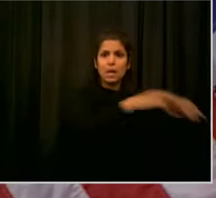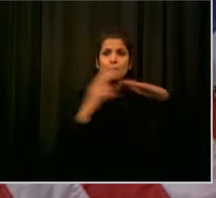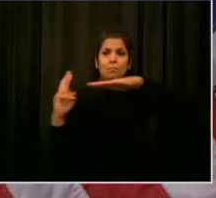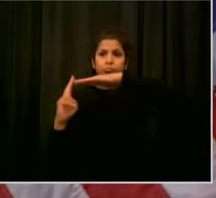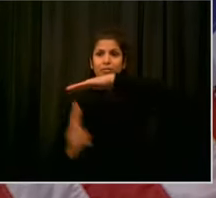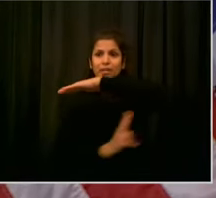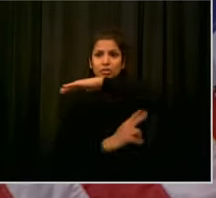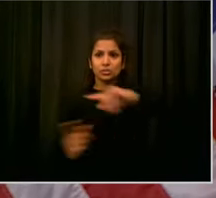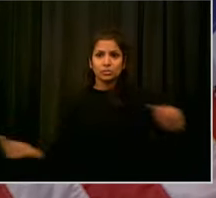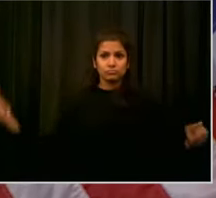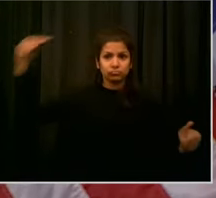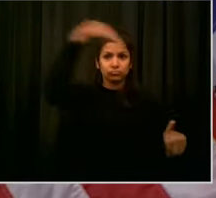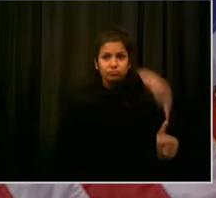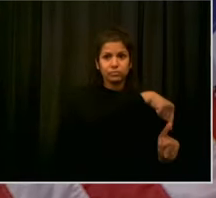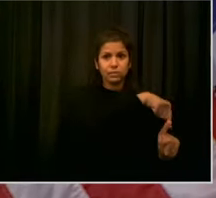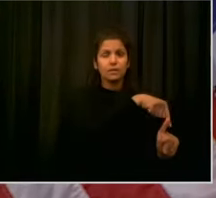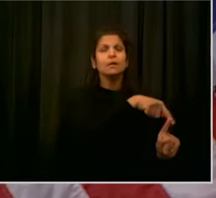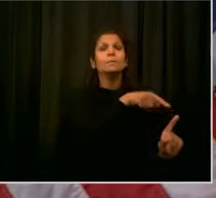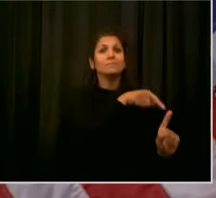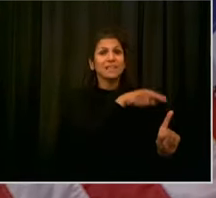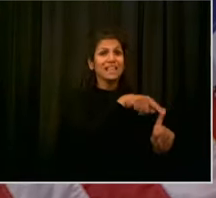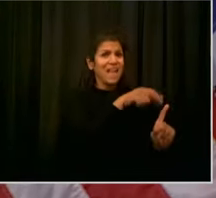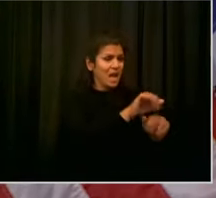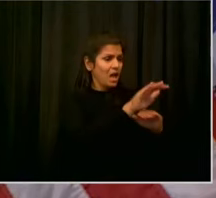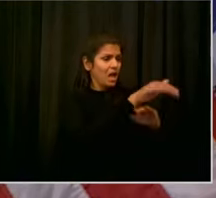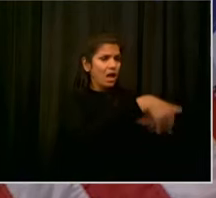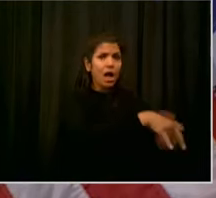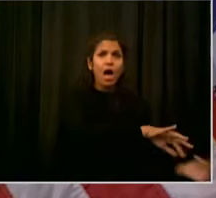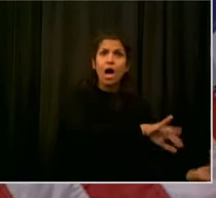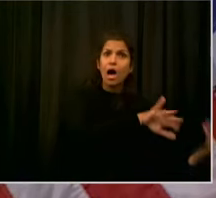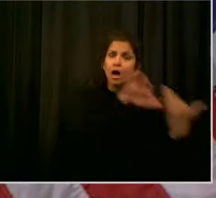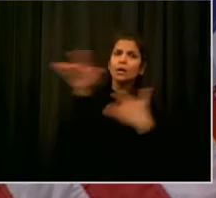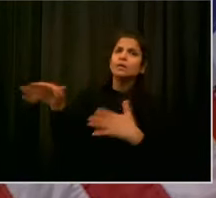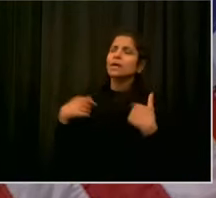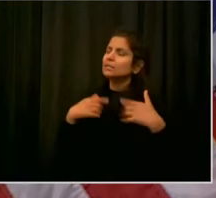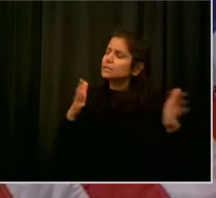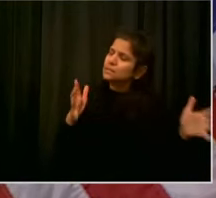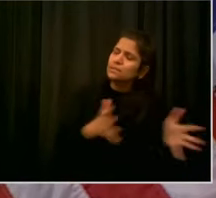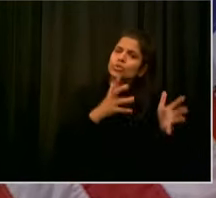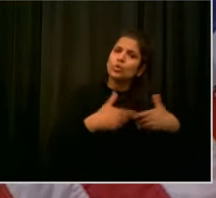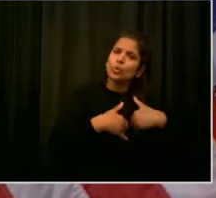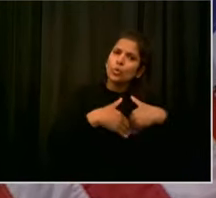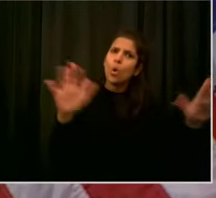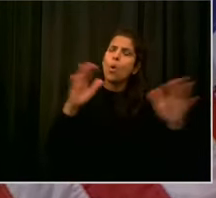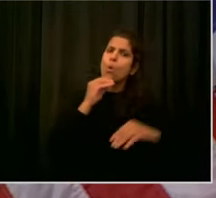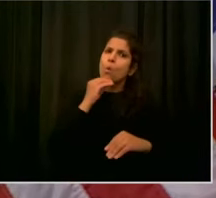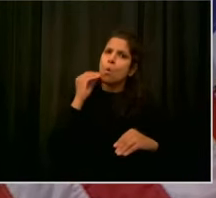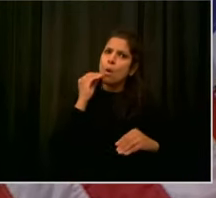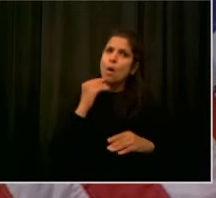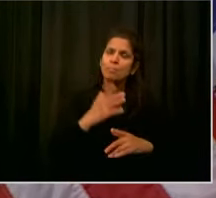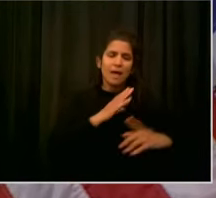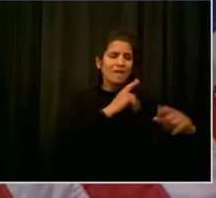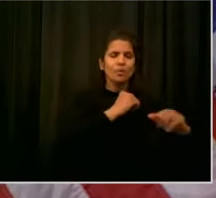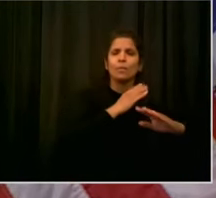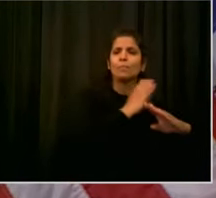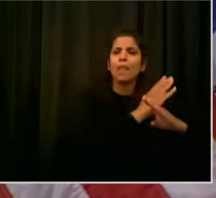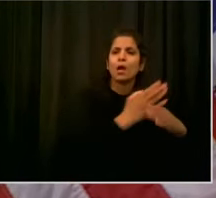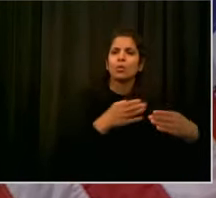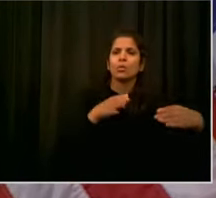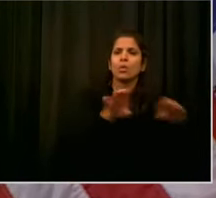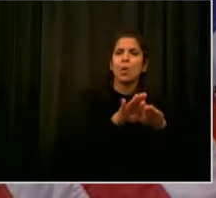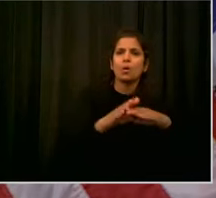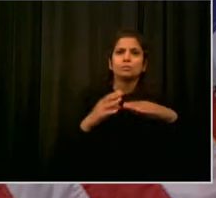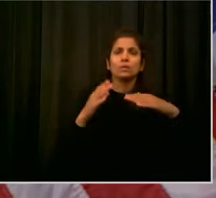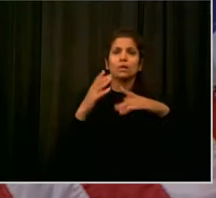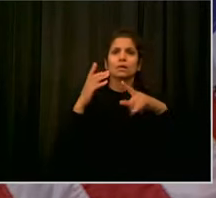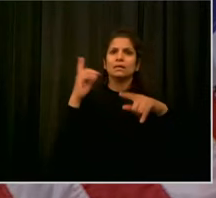those protesters to be told, you can turn around peacefully, return back to Brooklyn peacefully, go on your way, disperse, go